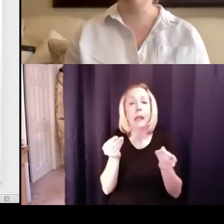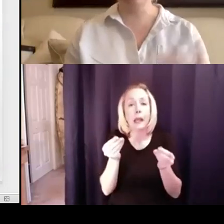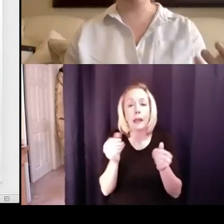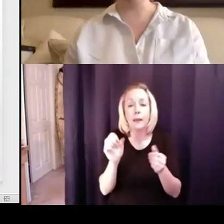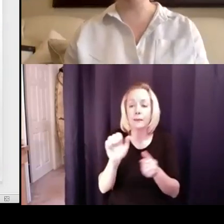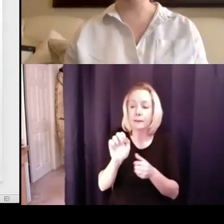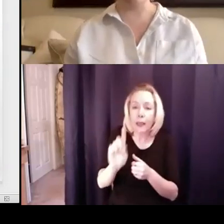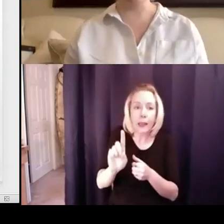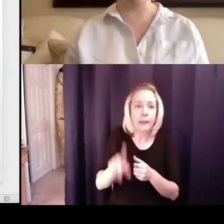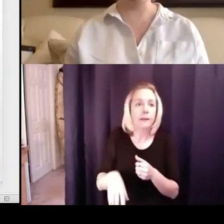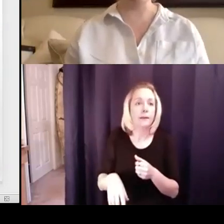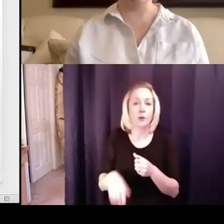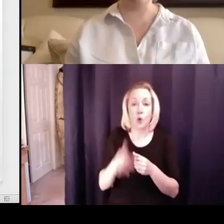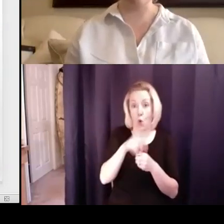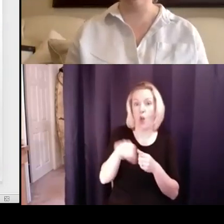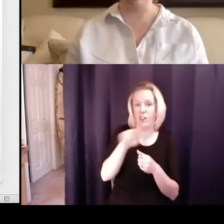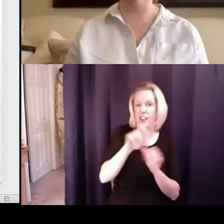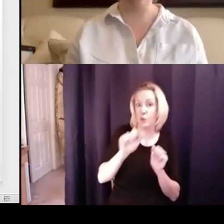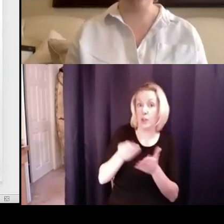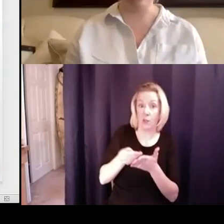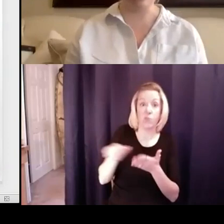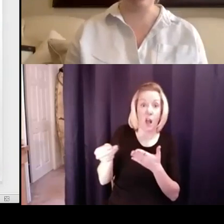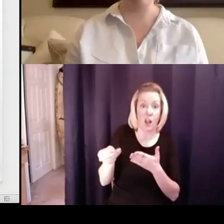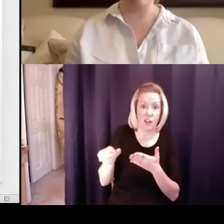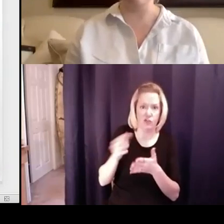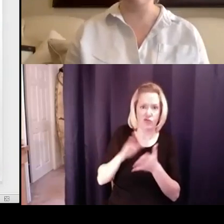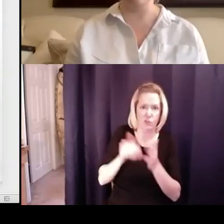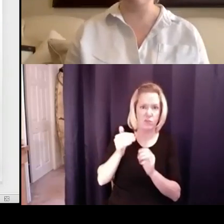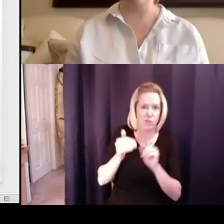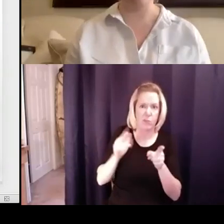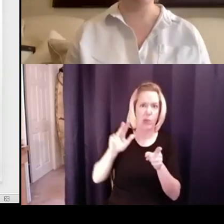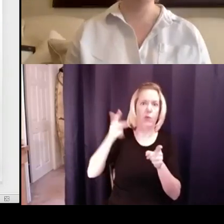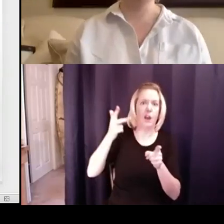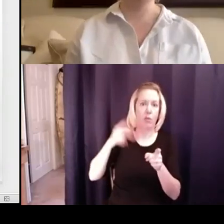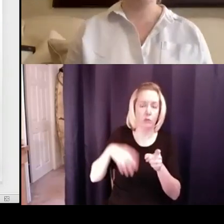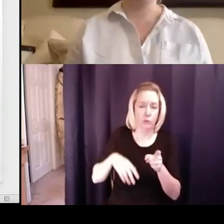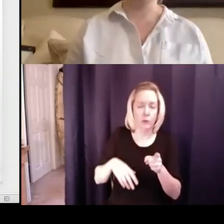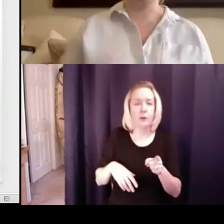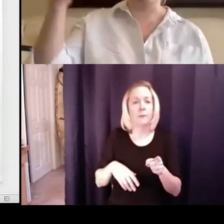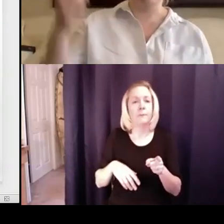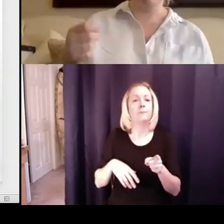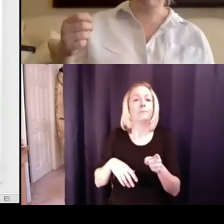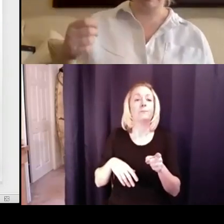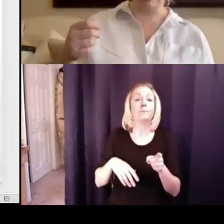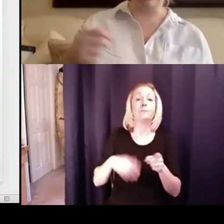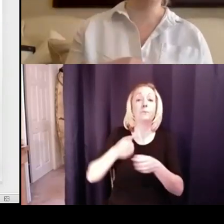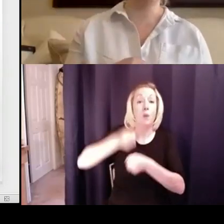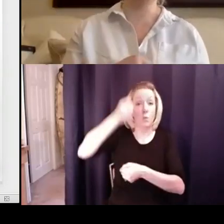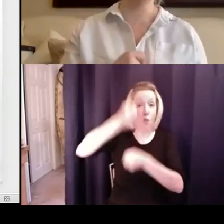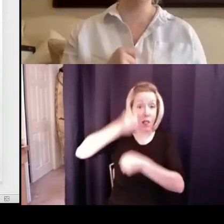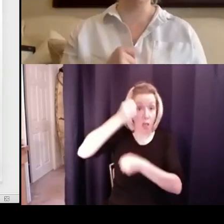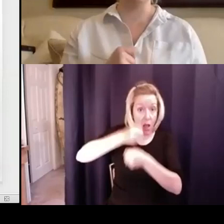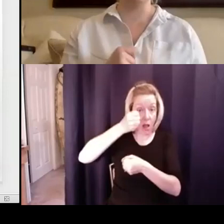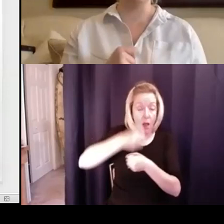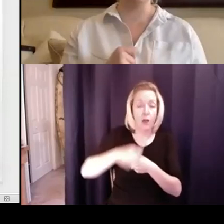I looked all these items up, you can get sand for like $3 at Michael's or a pet store. You put the umbrella out on the